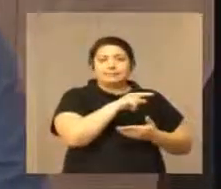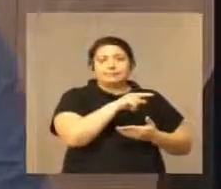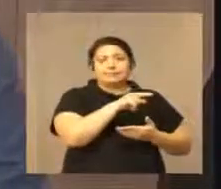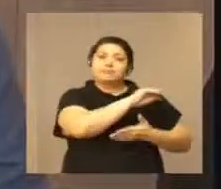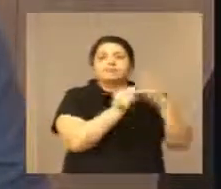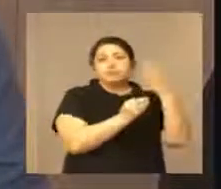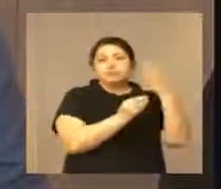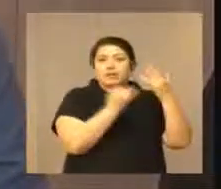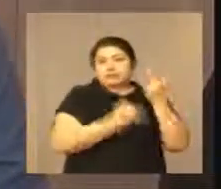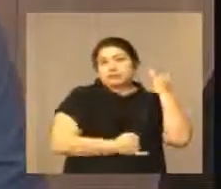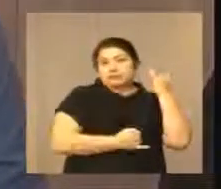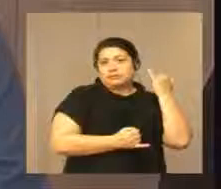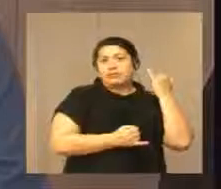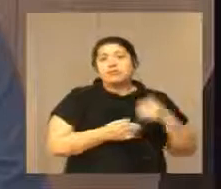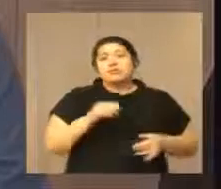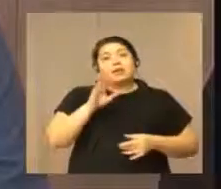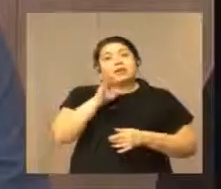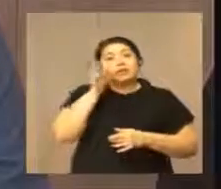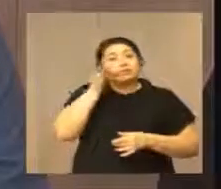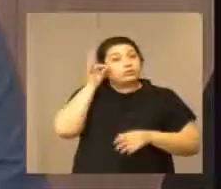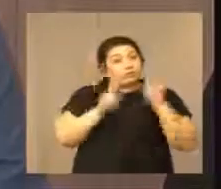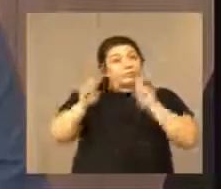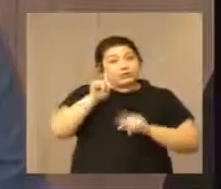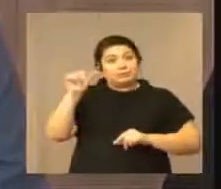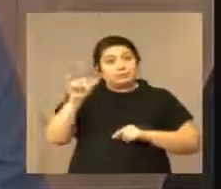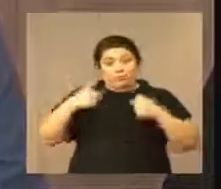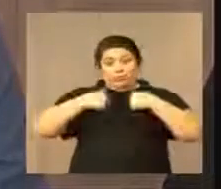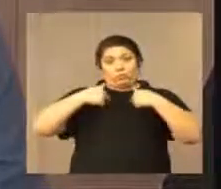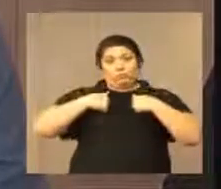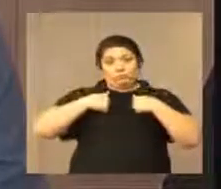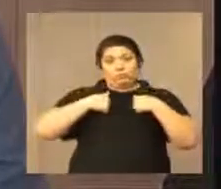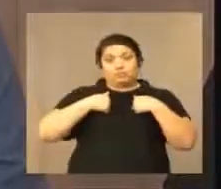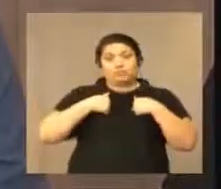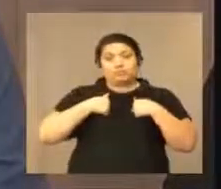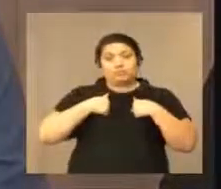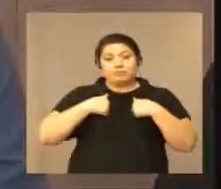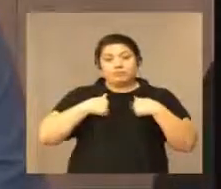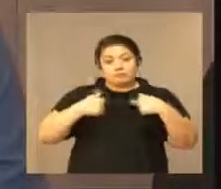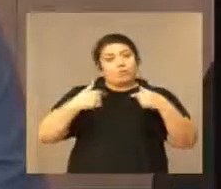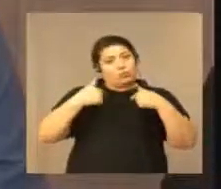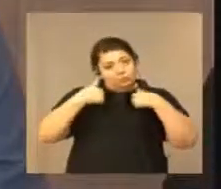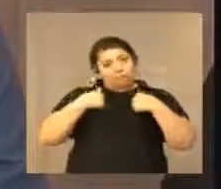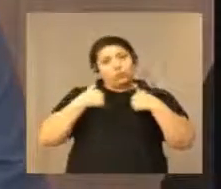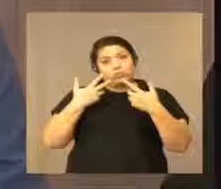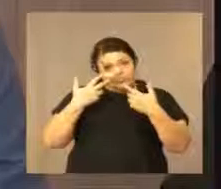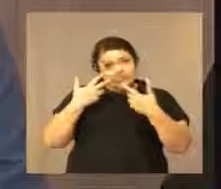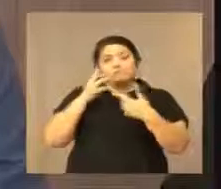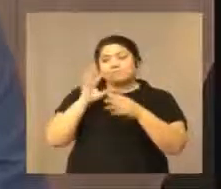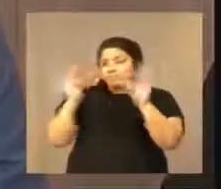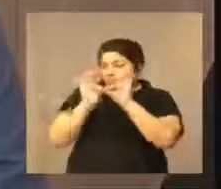As Indigenous people with disabilities, we are the ones that breathe life into these treaties.